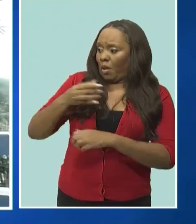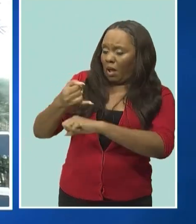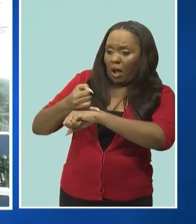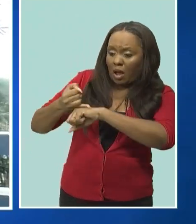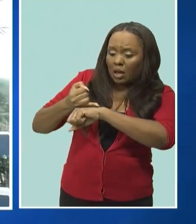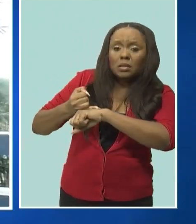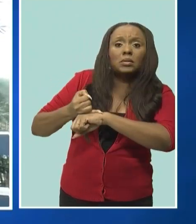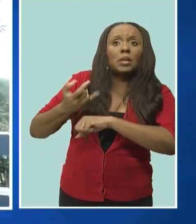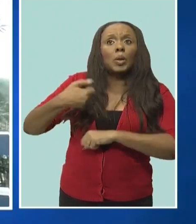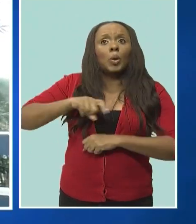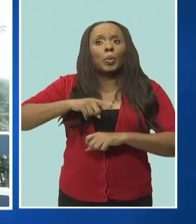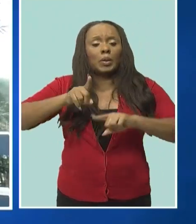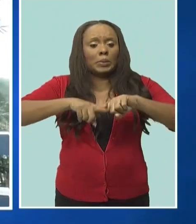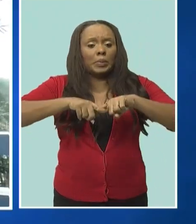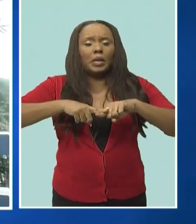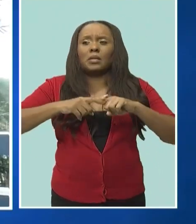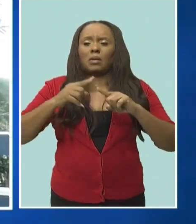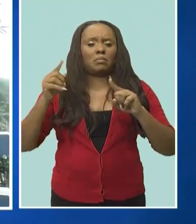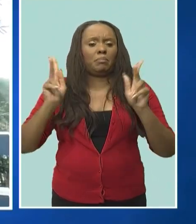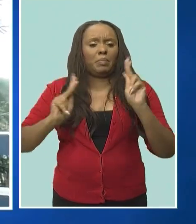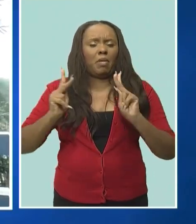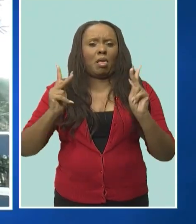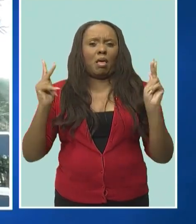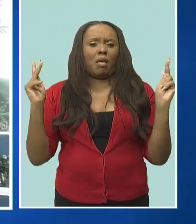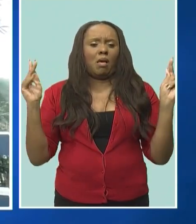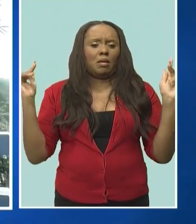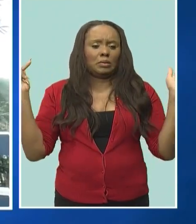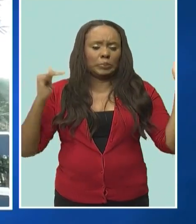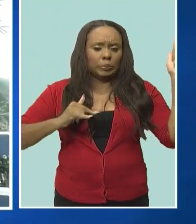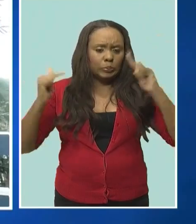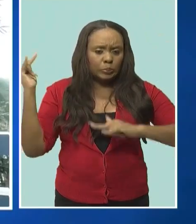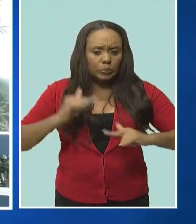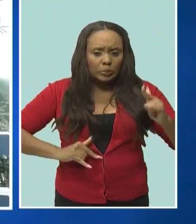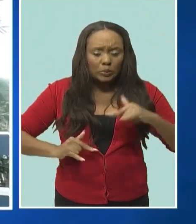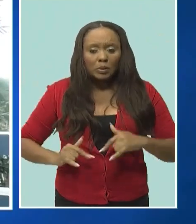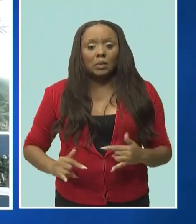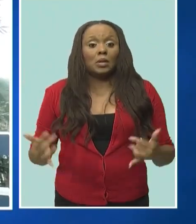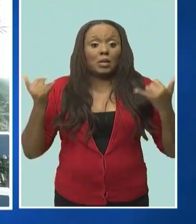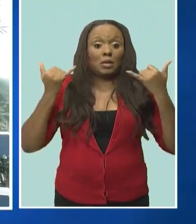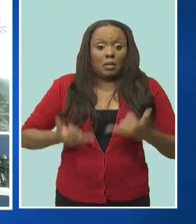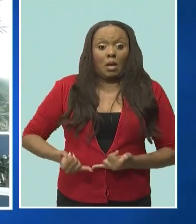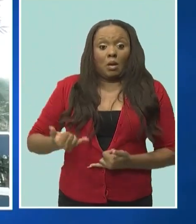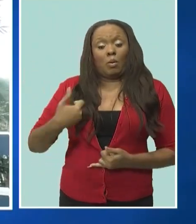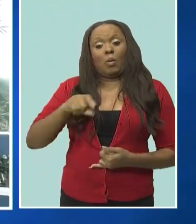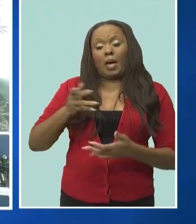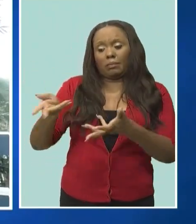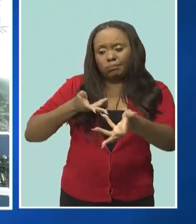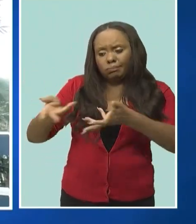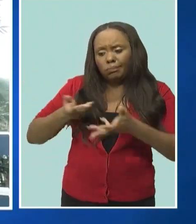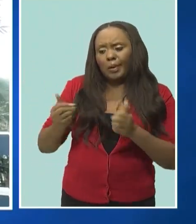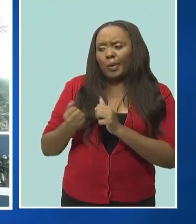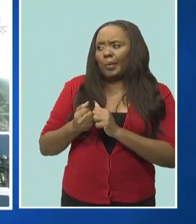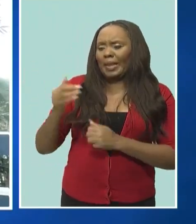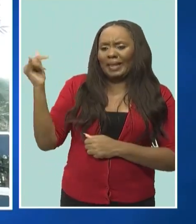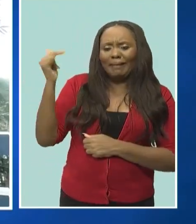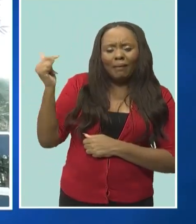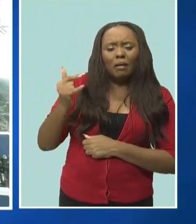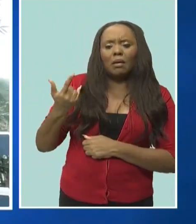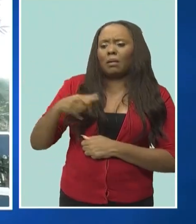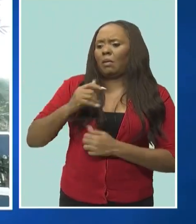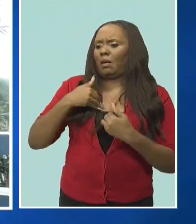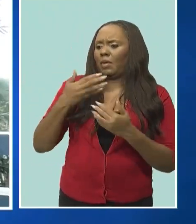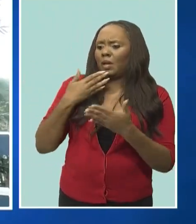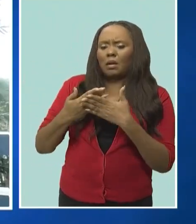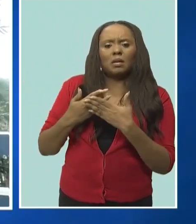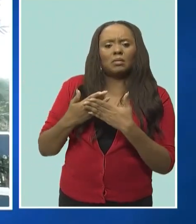are dependent on airlift. And so right now, when we talk to airlines and we have these long-standing relationships